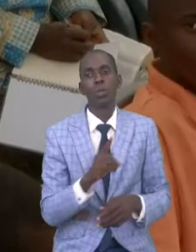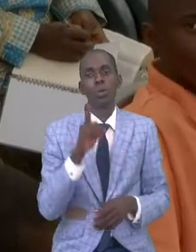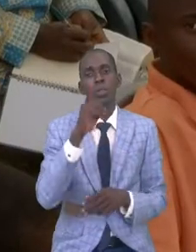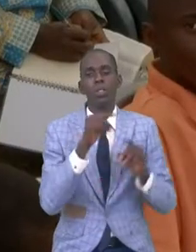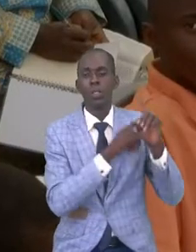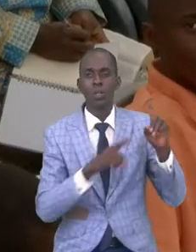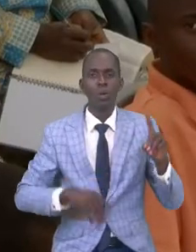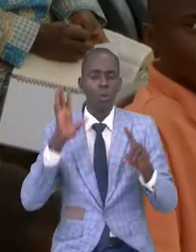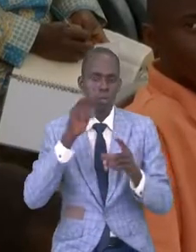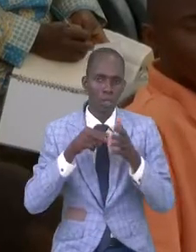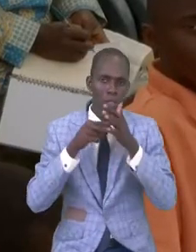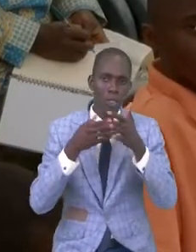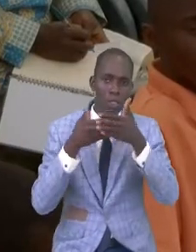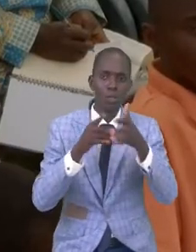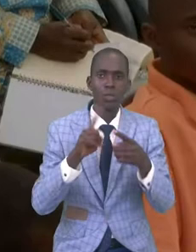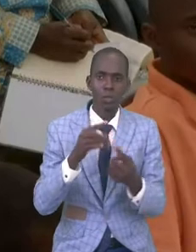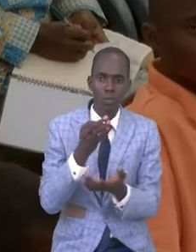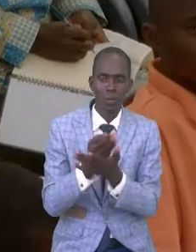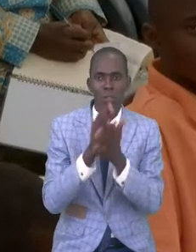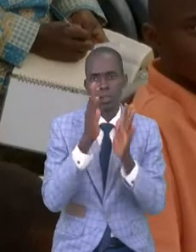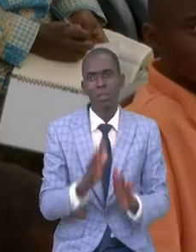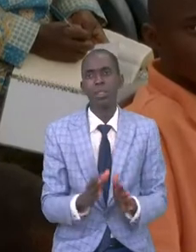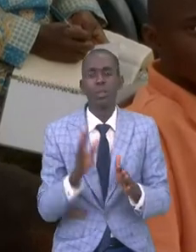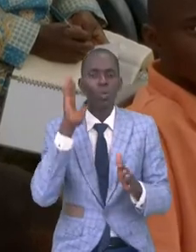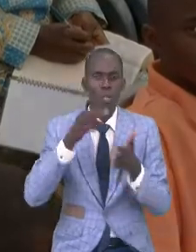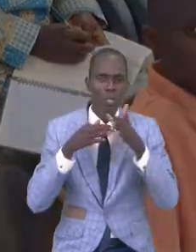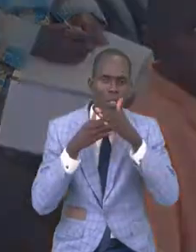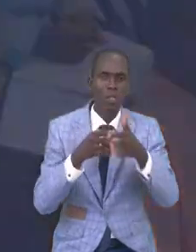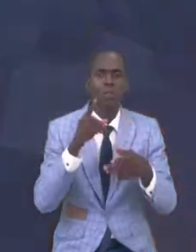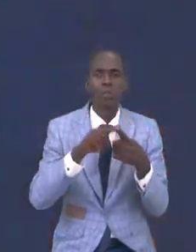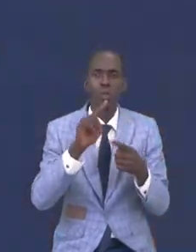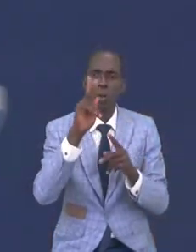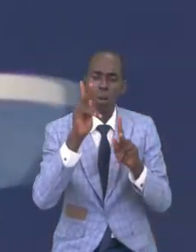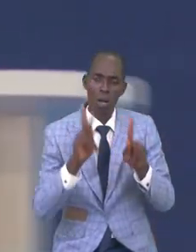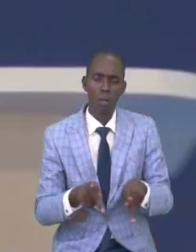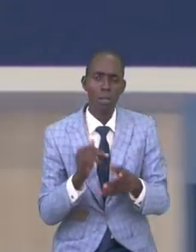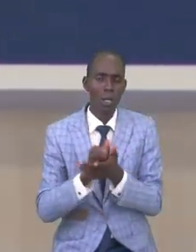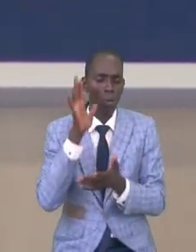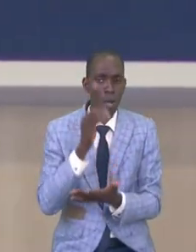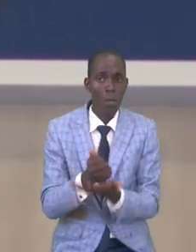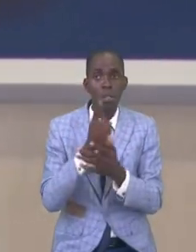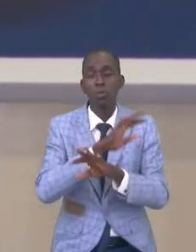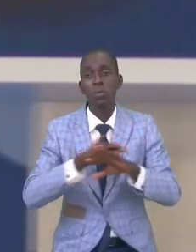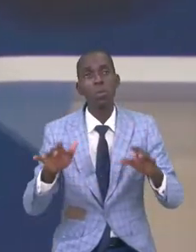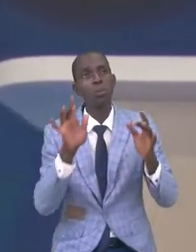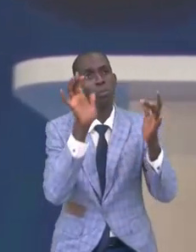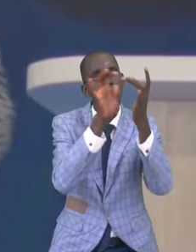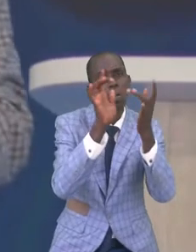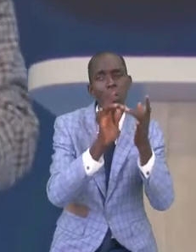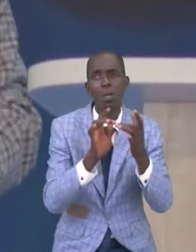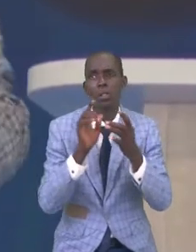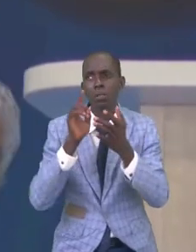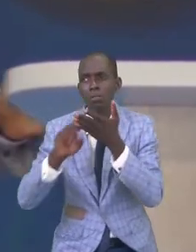to the helper. But if you don't stand up, if you don't ask somebody, if you don't contact somebody, if you don't check on